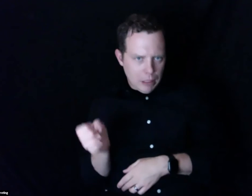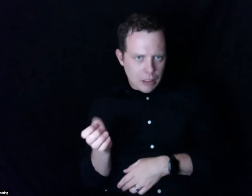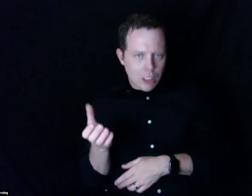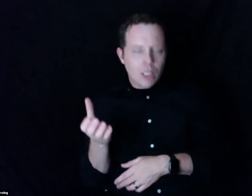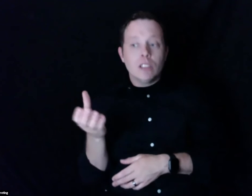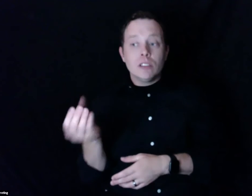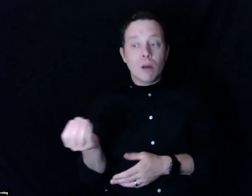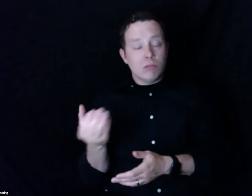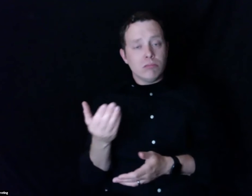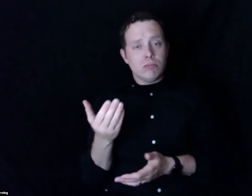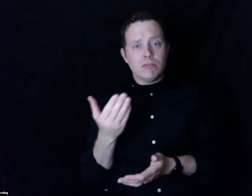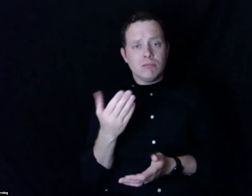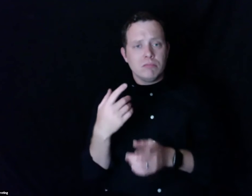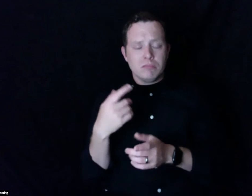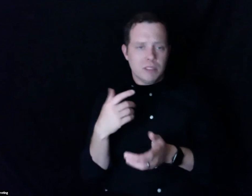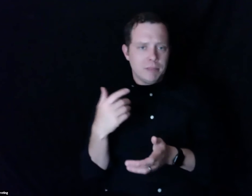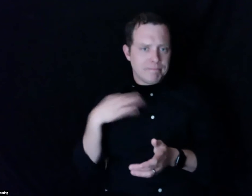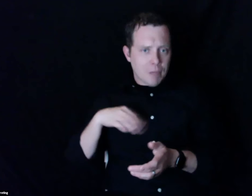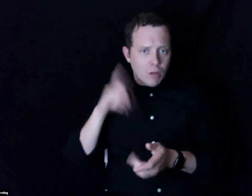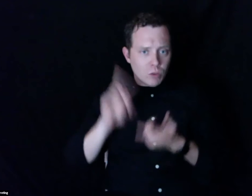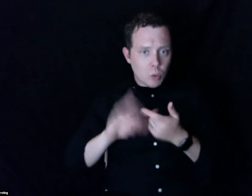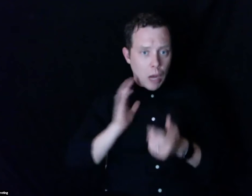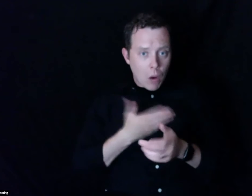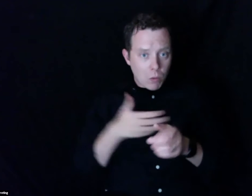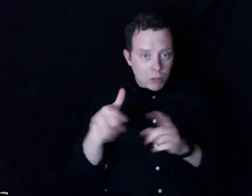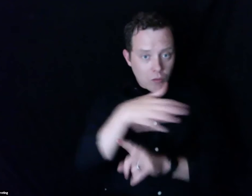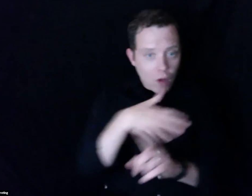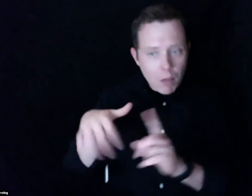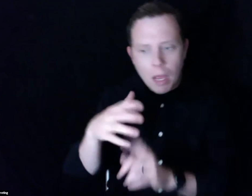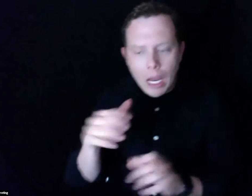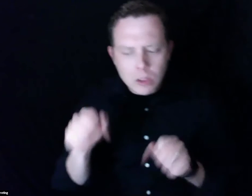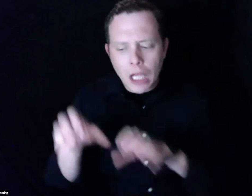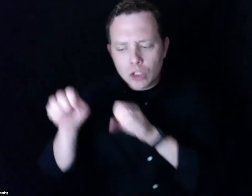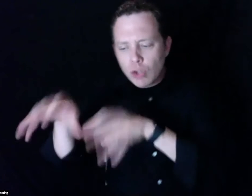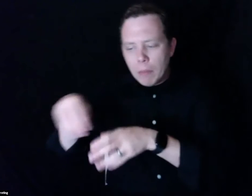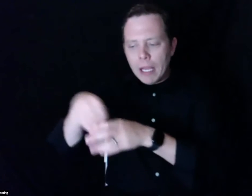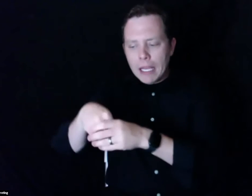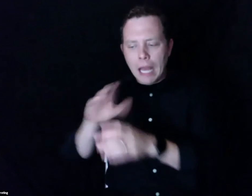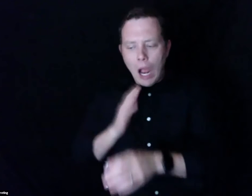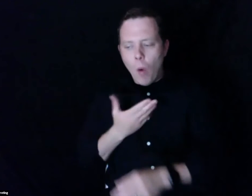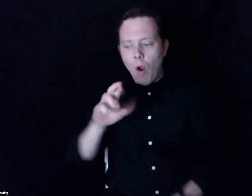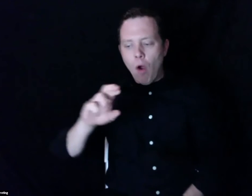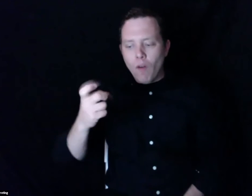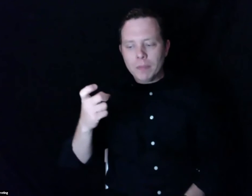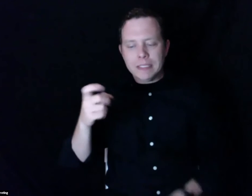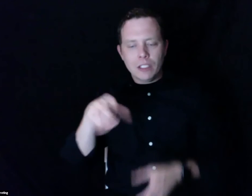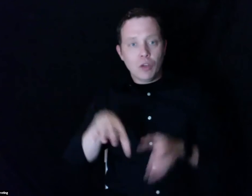really handy. You can drop it off right at our pharmacies located in our health centers.